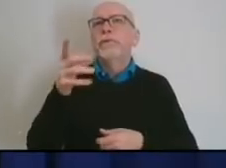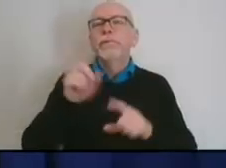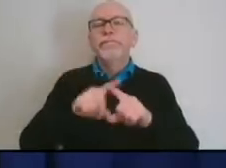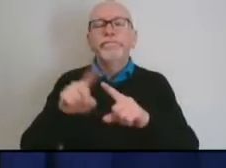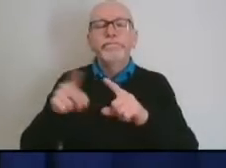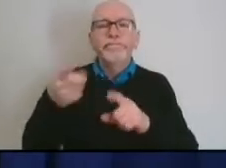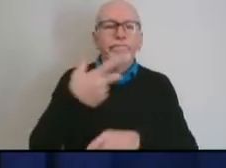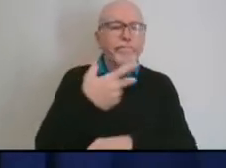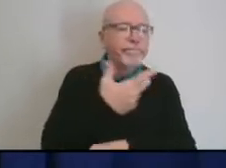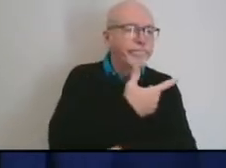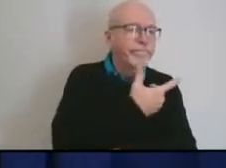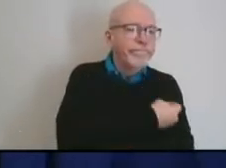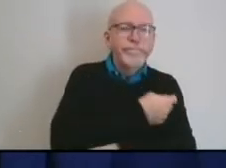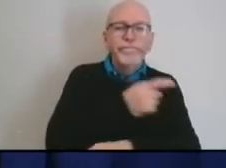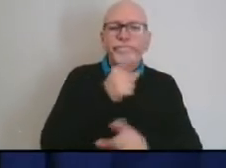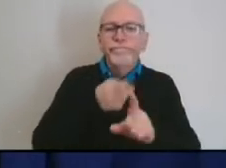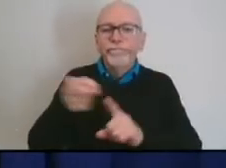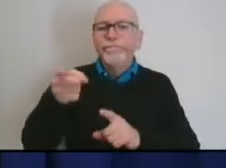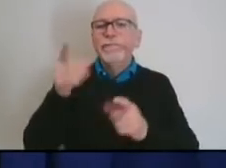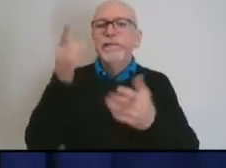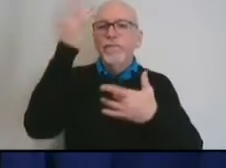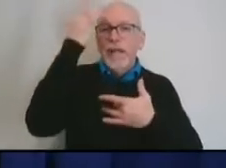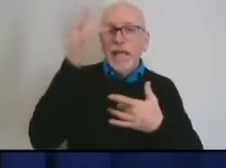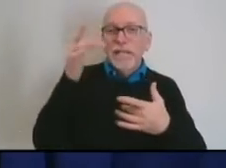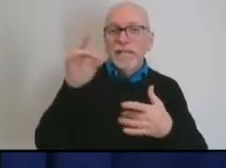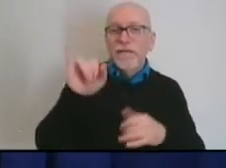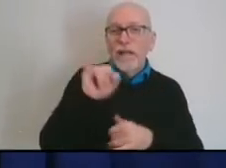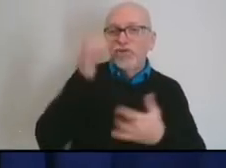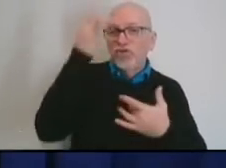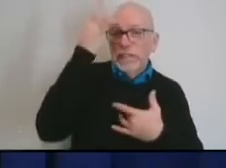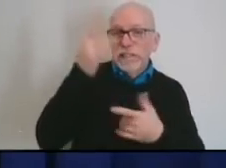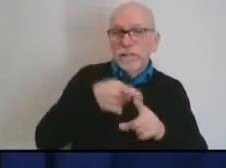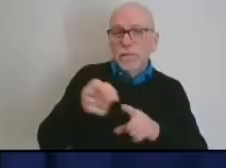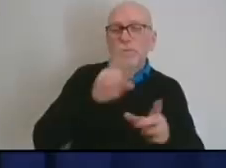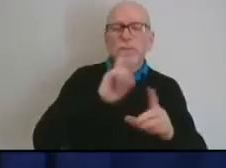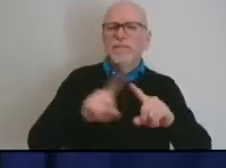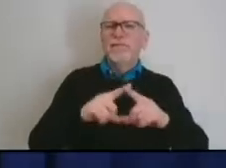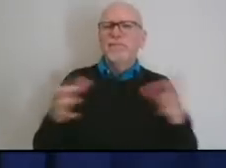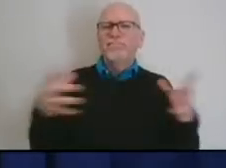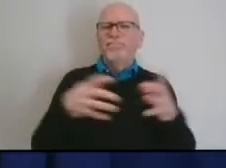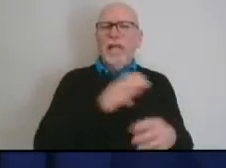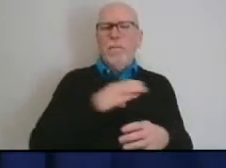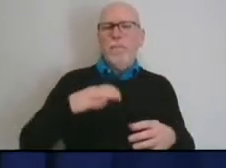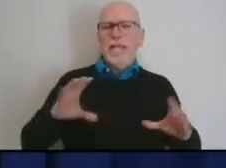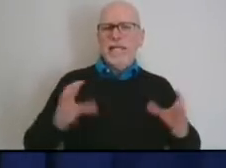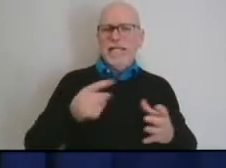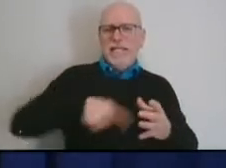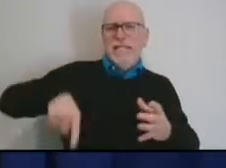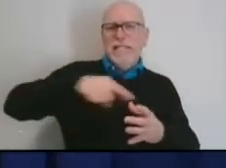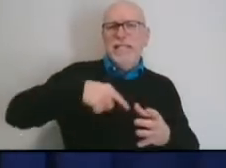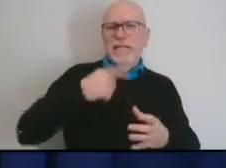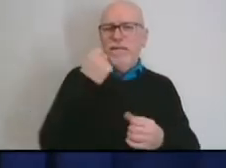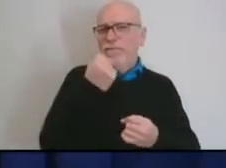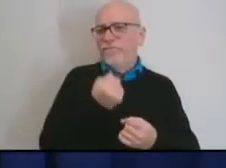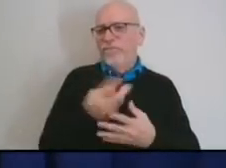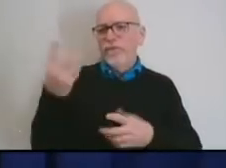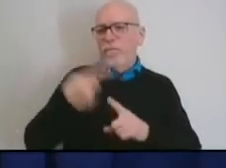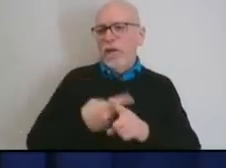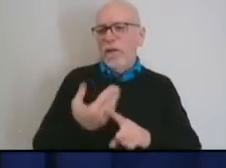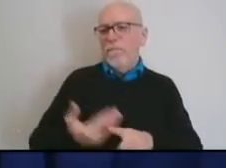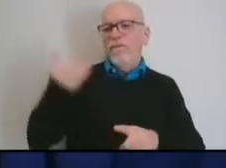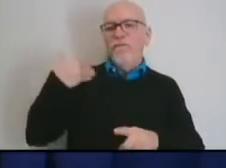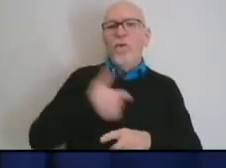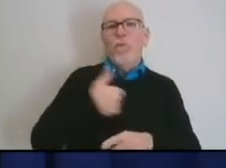and vaccinology and infectious disease. That is the reason that committee was started months and months before we knew we would have a